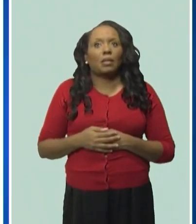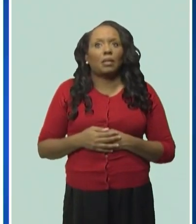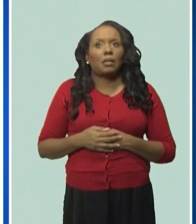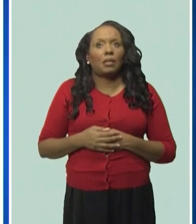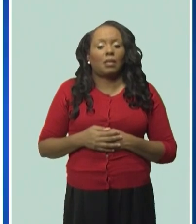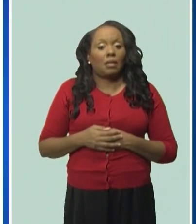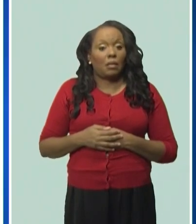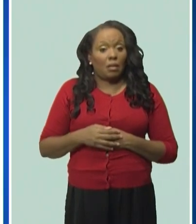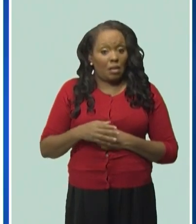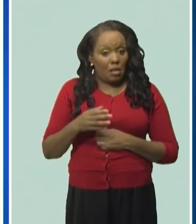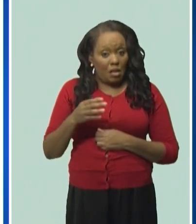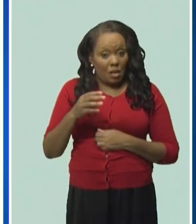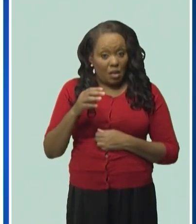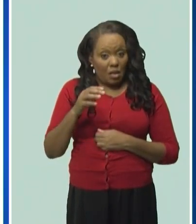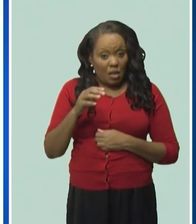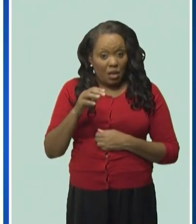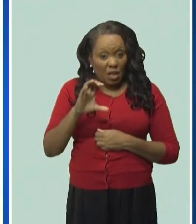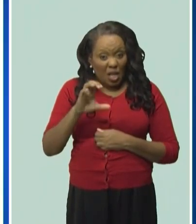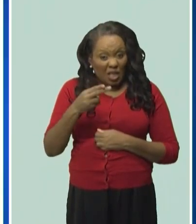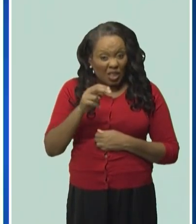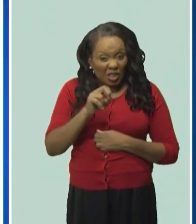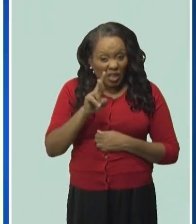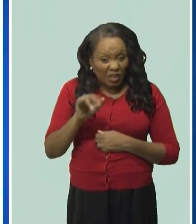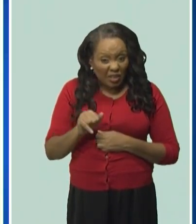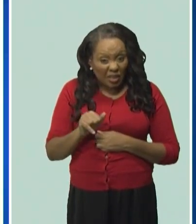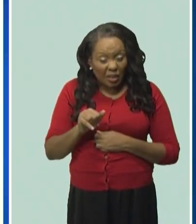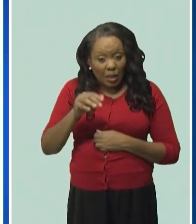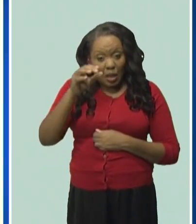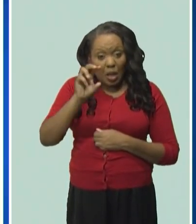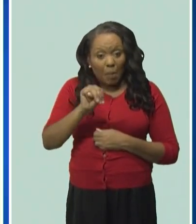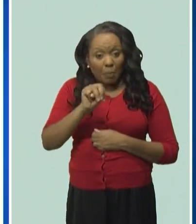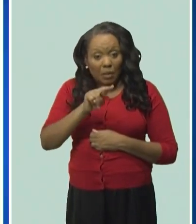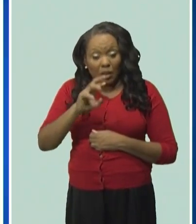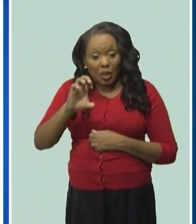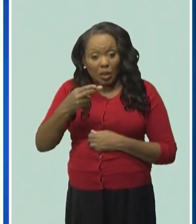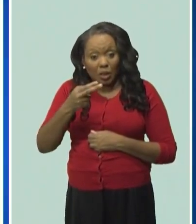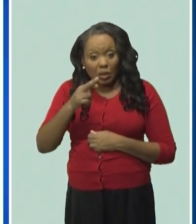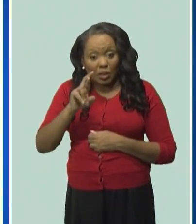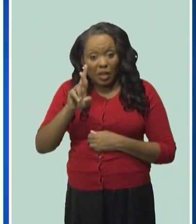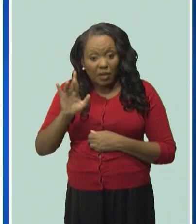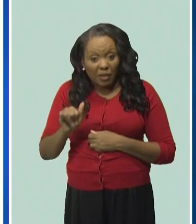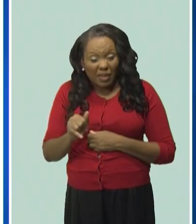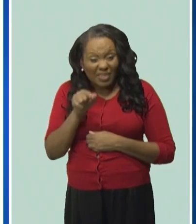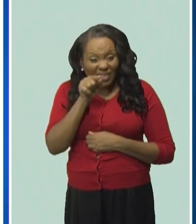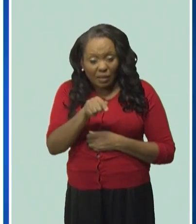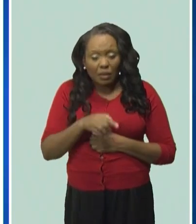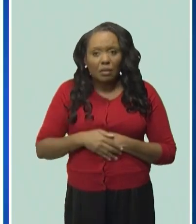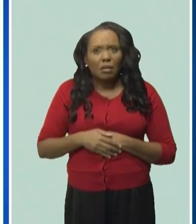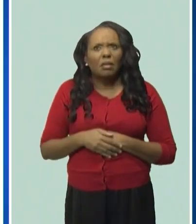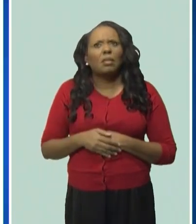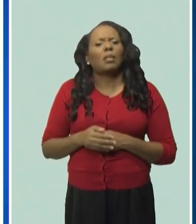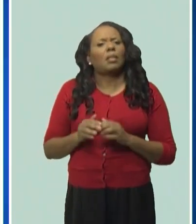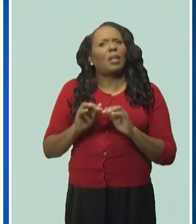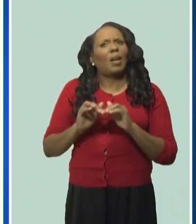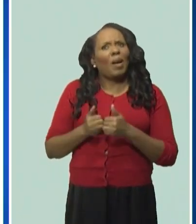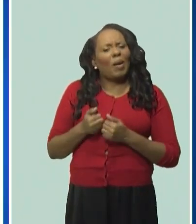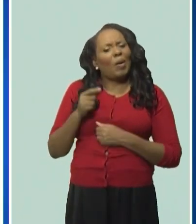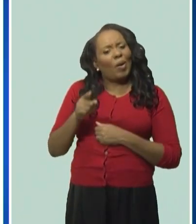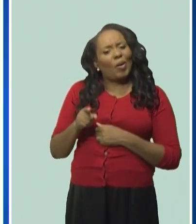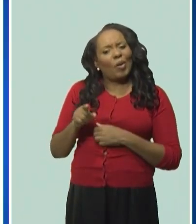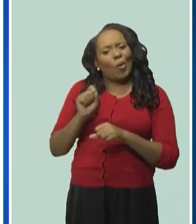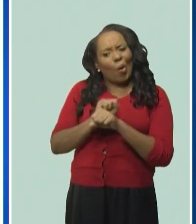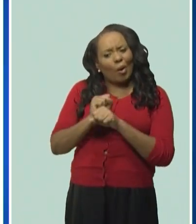Brother Cherry at the table? He is very much at the table. So So how can you be doing work for the Barbados